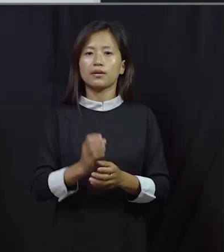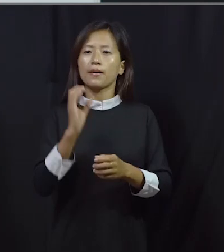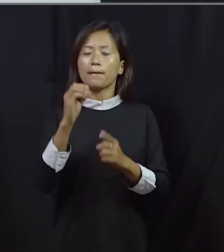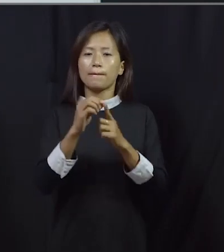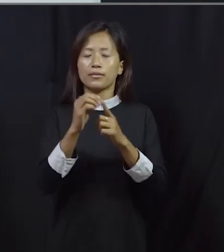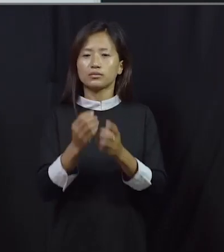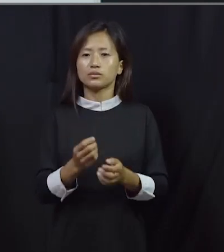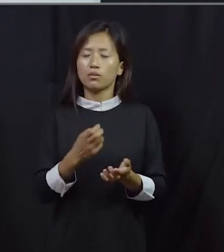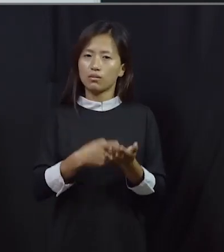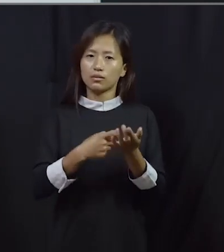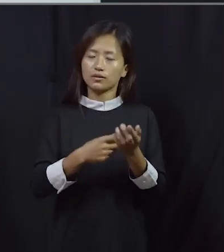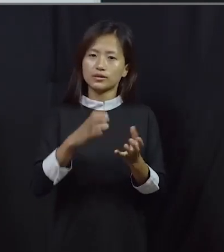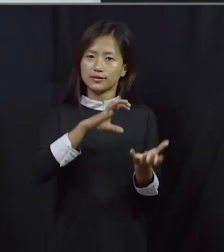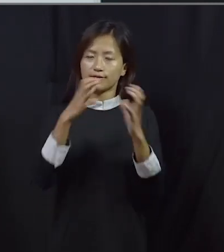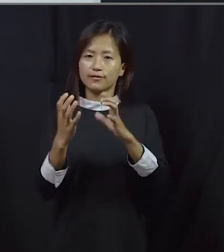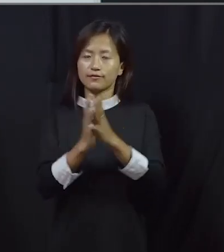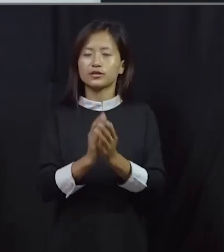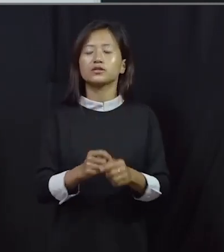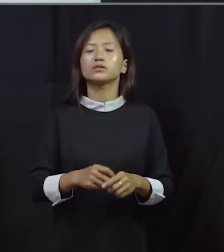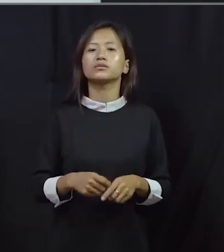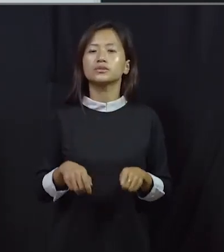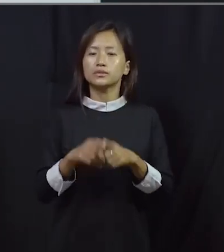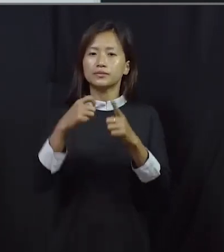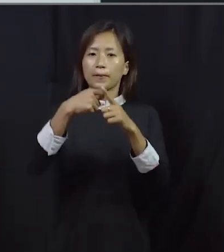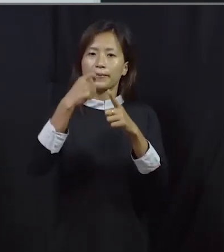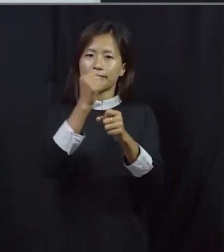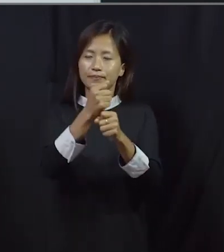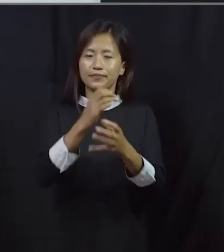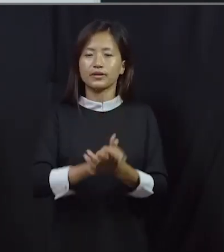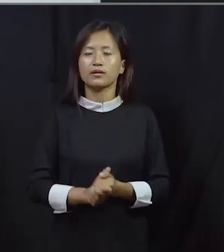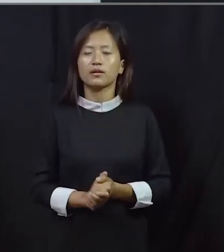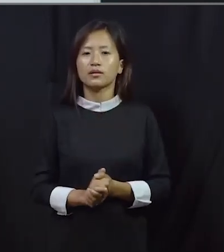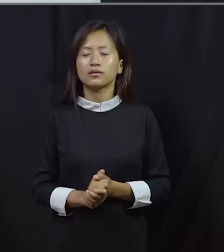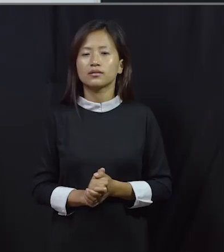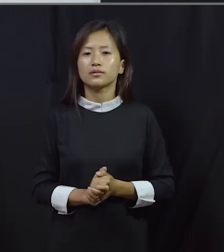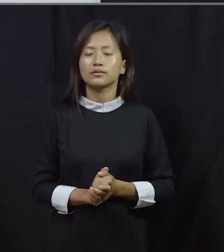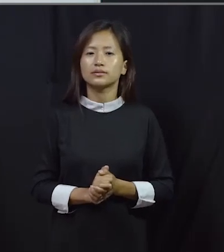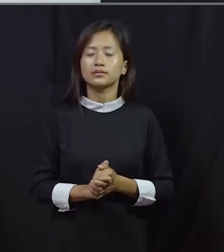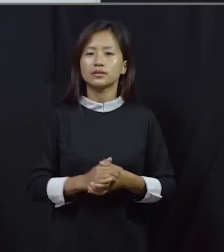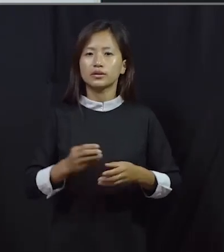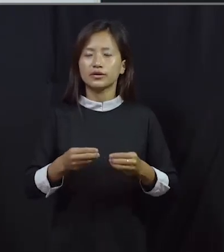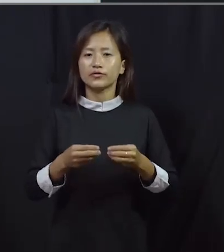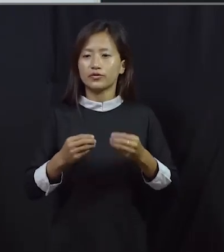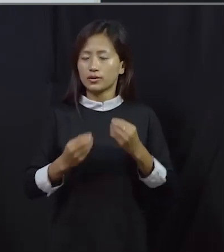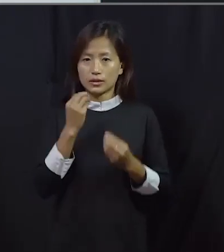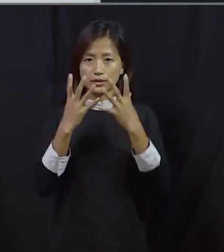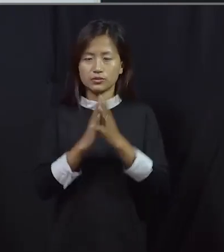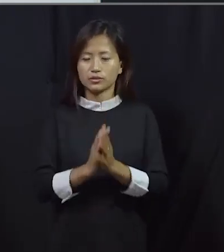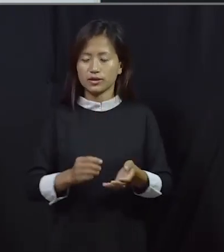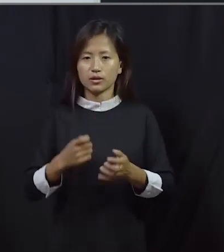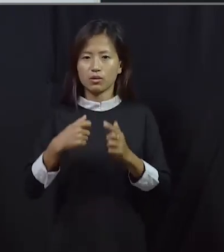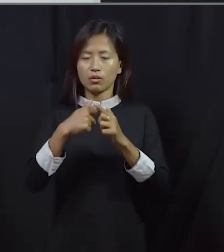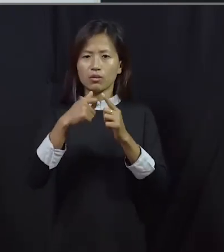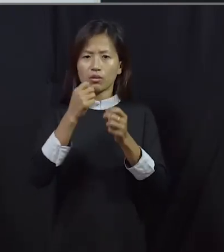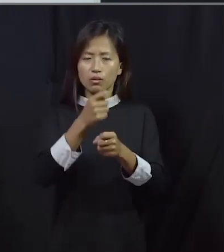right? And if British people dealing some business with us, and if we express that our quantity of